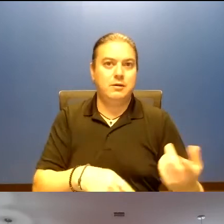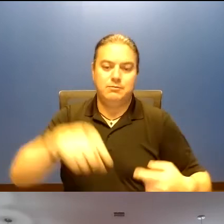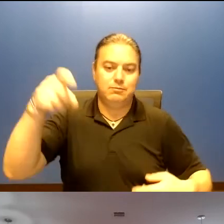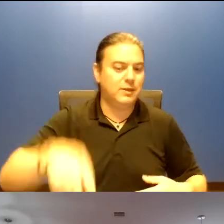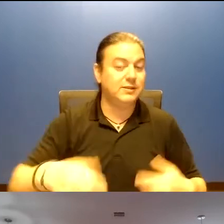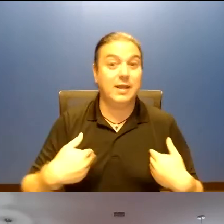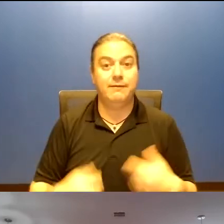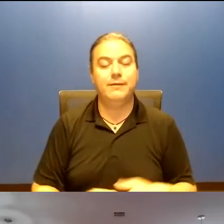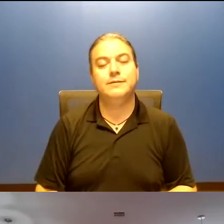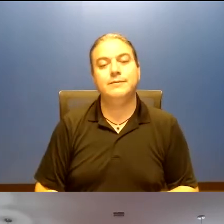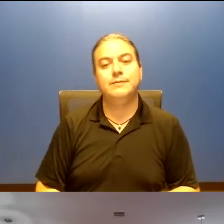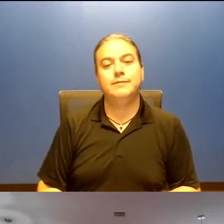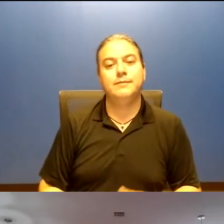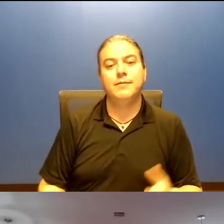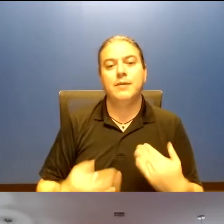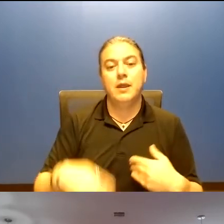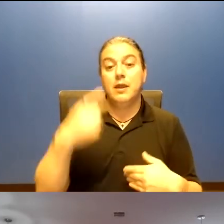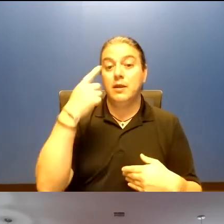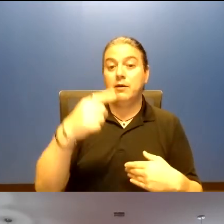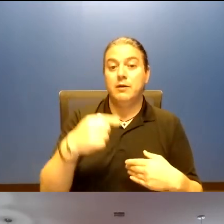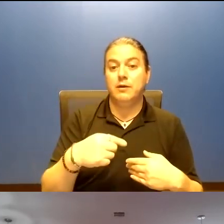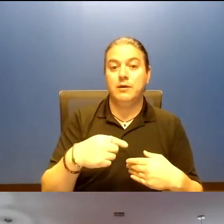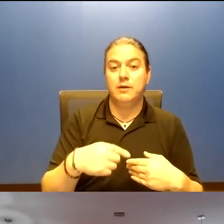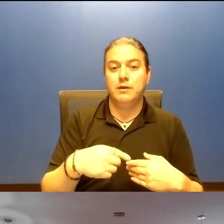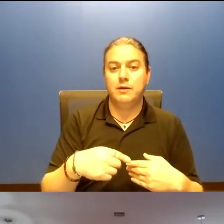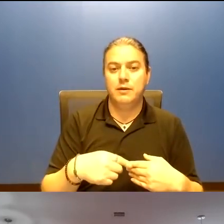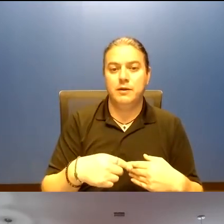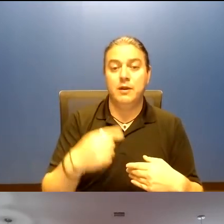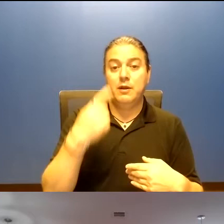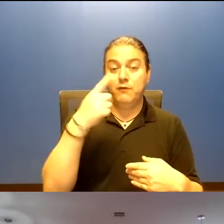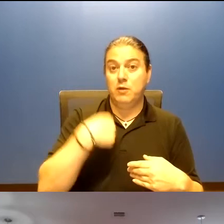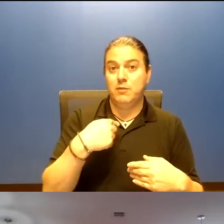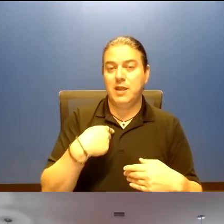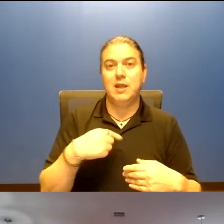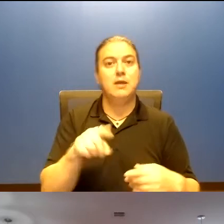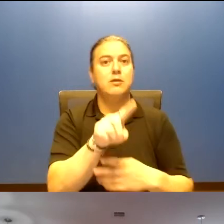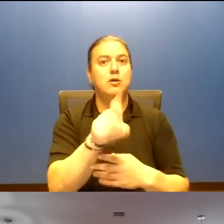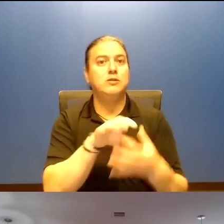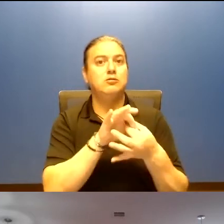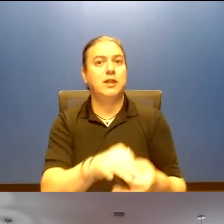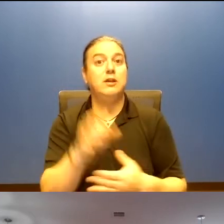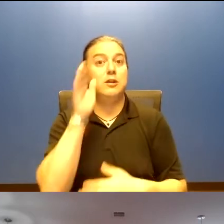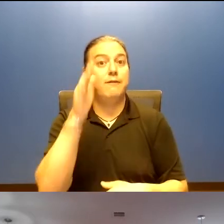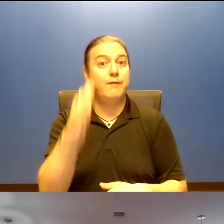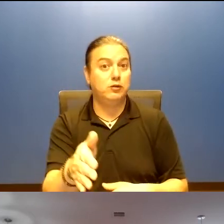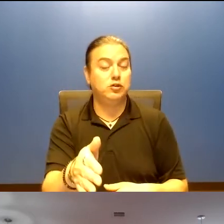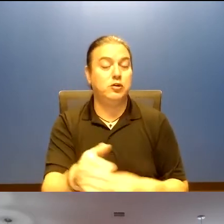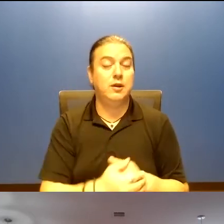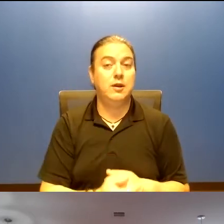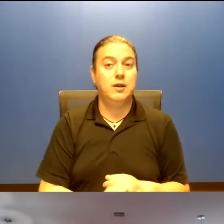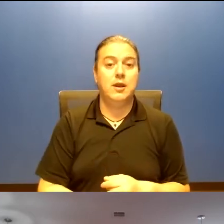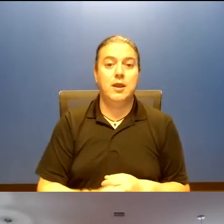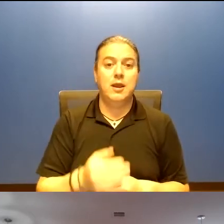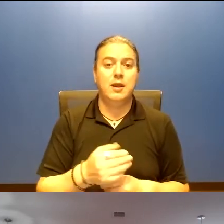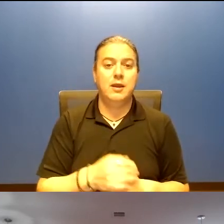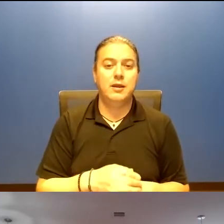Well, I think for me, the question is about the future. And this is something I also want to speak to from